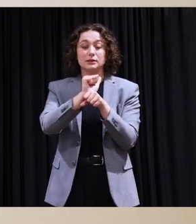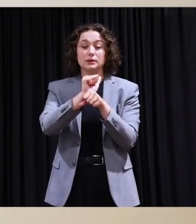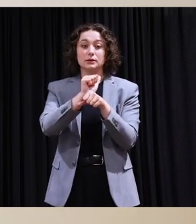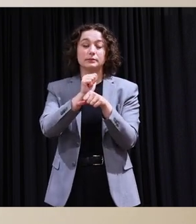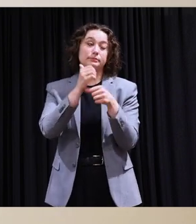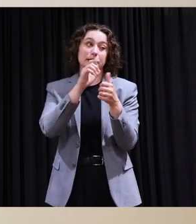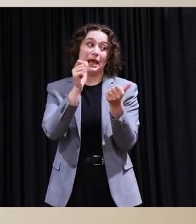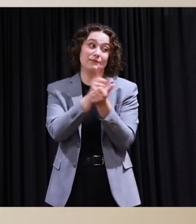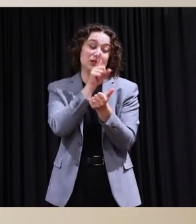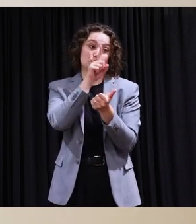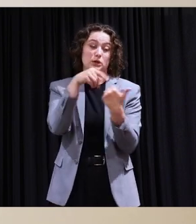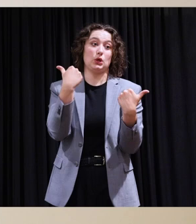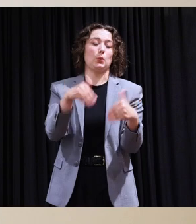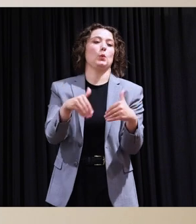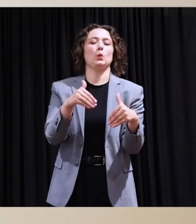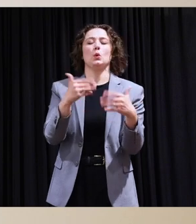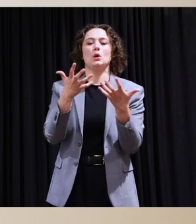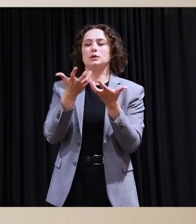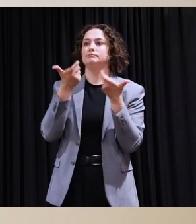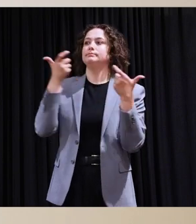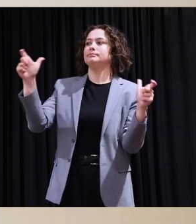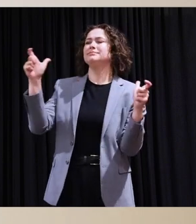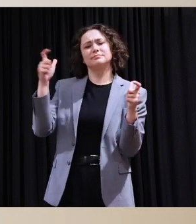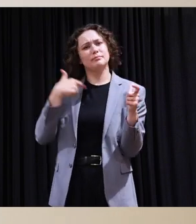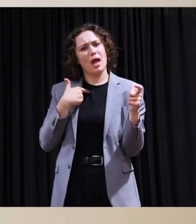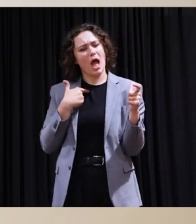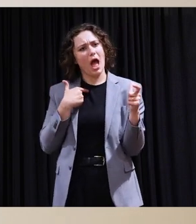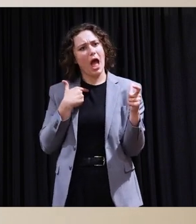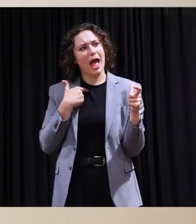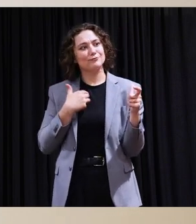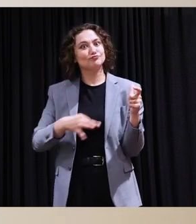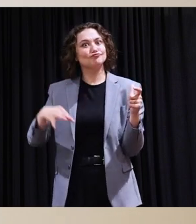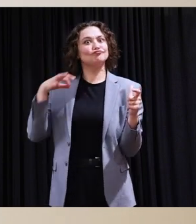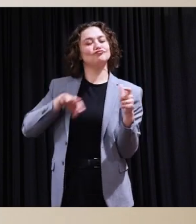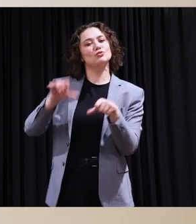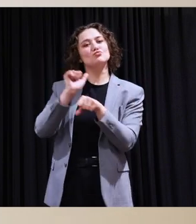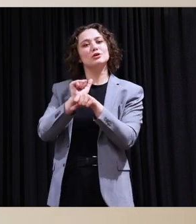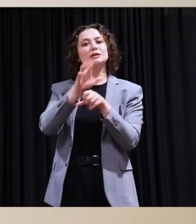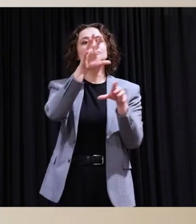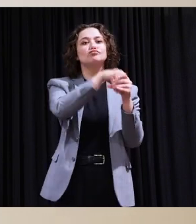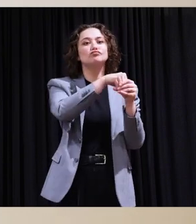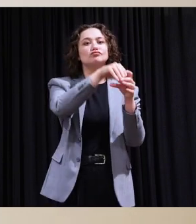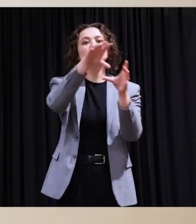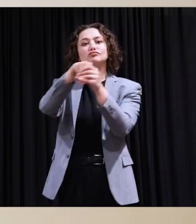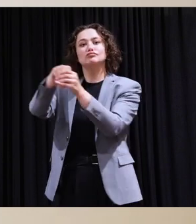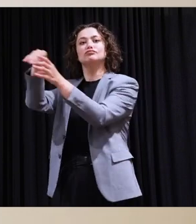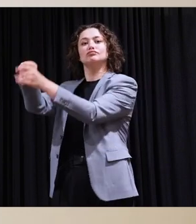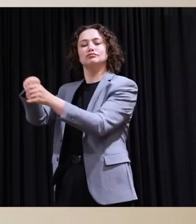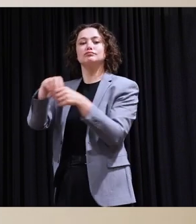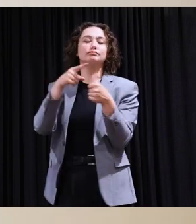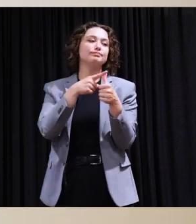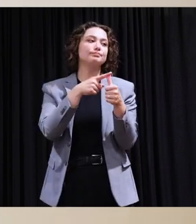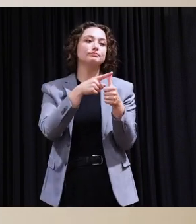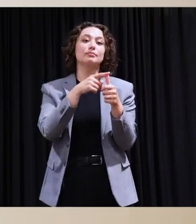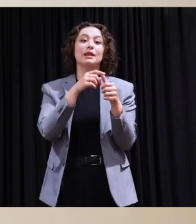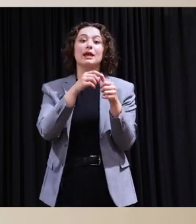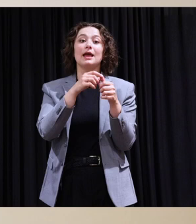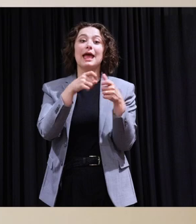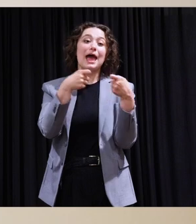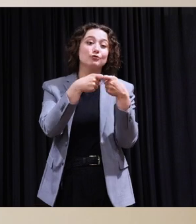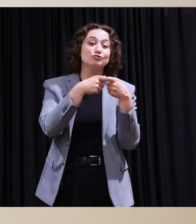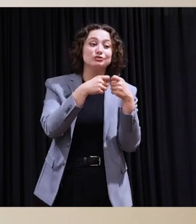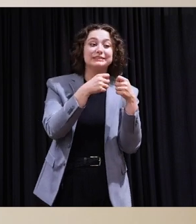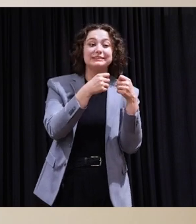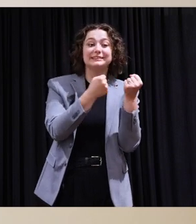and I've had really the privilege of working in different spaces. Like, I've worked in energy assistance, I've worked in water, I've worked in maternal